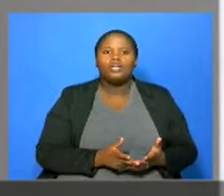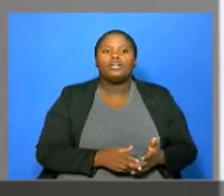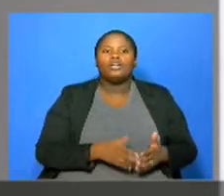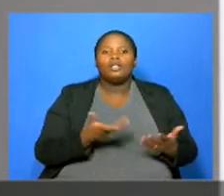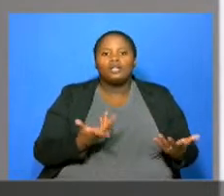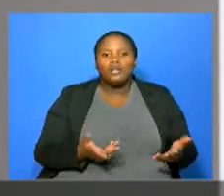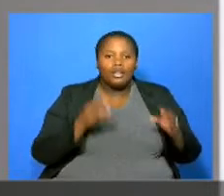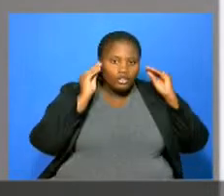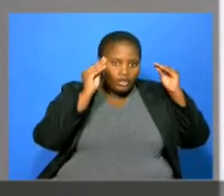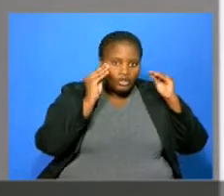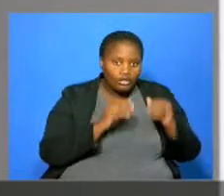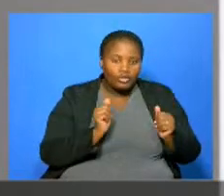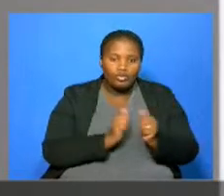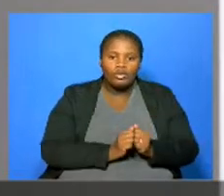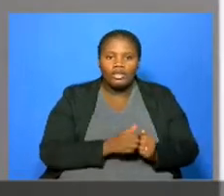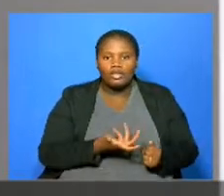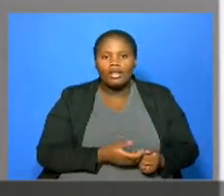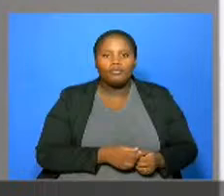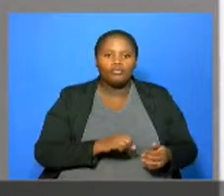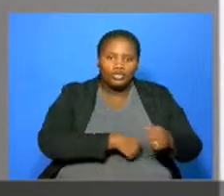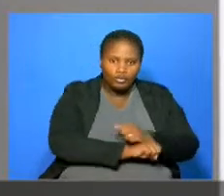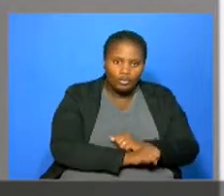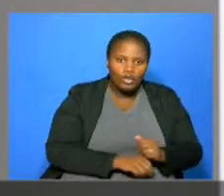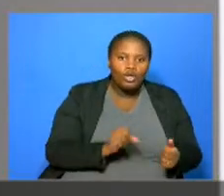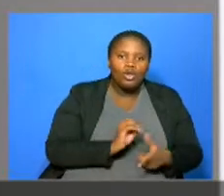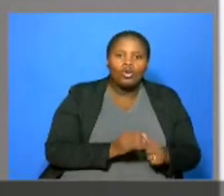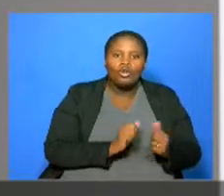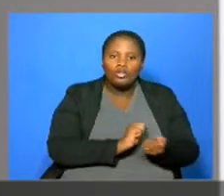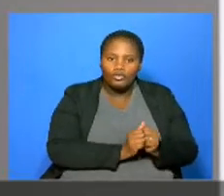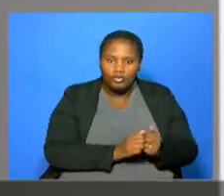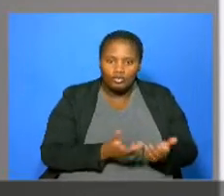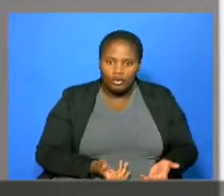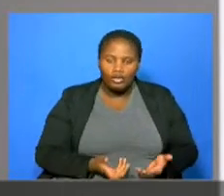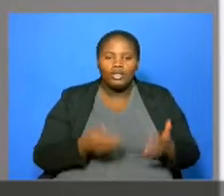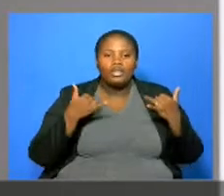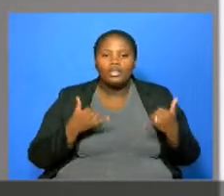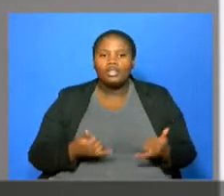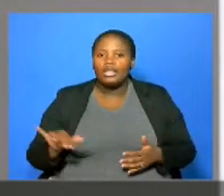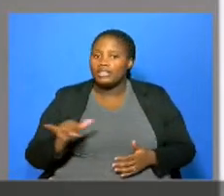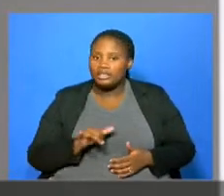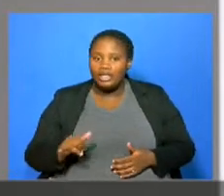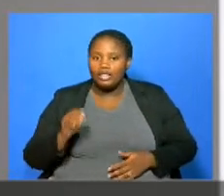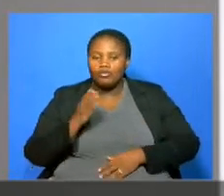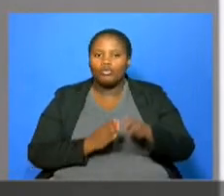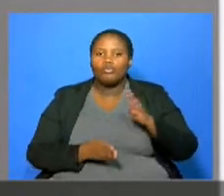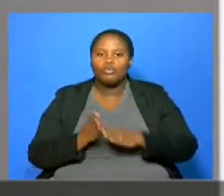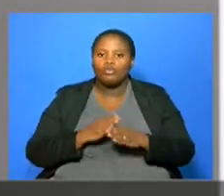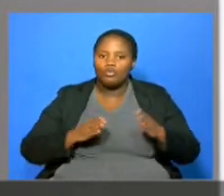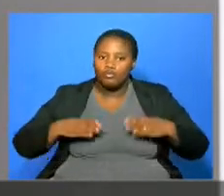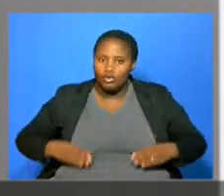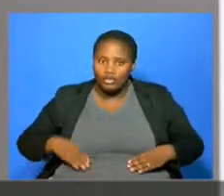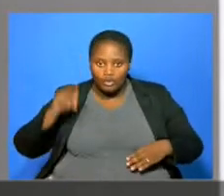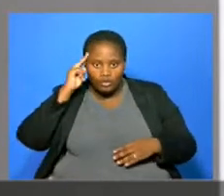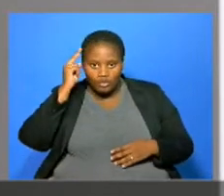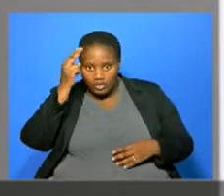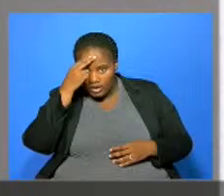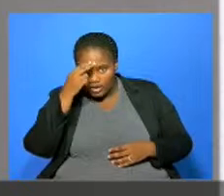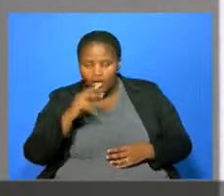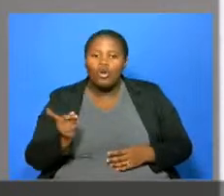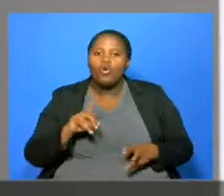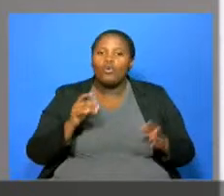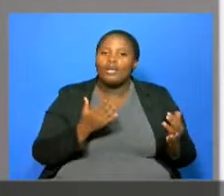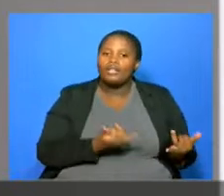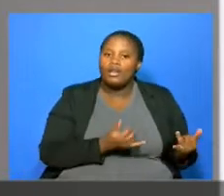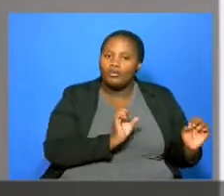sport, football in this instance, but we are also building a body of knowledge that